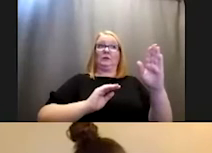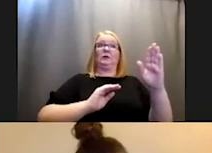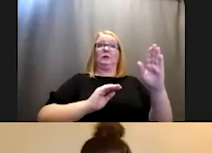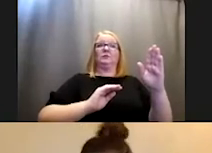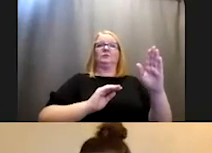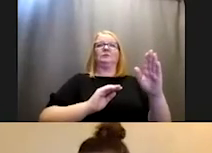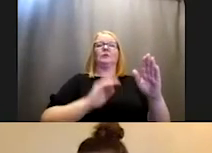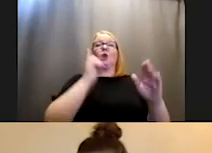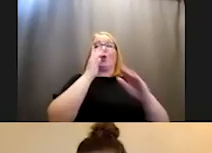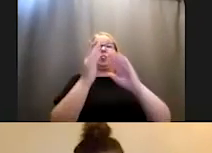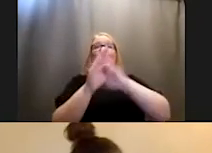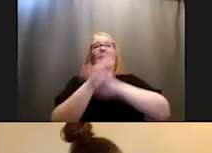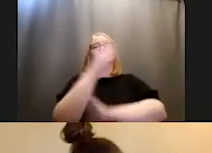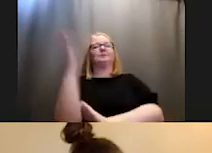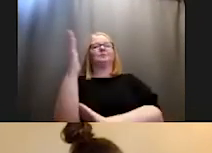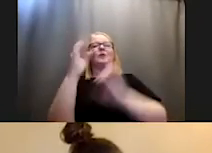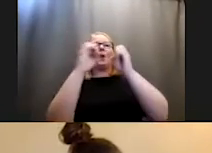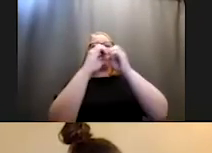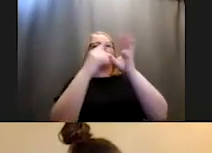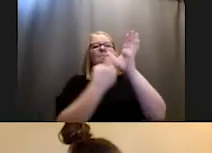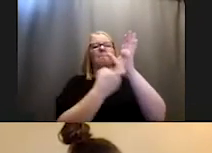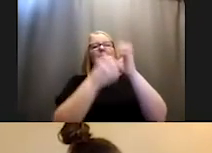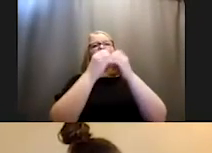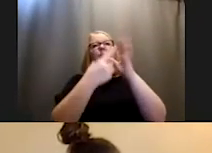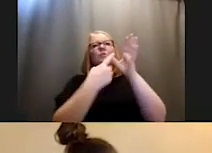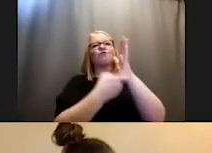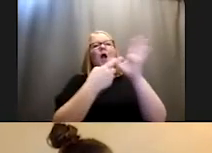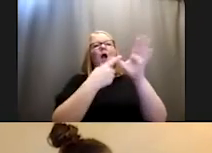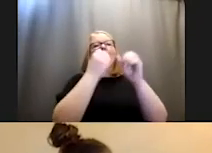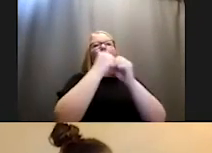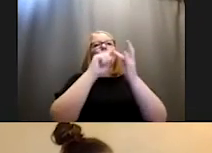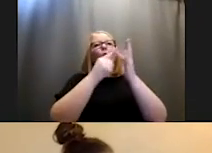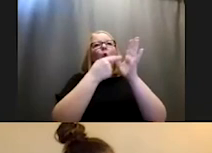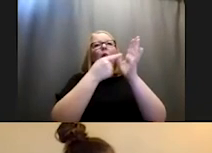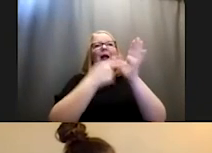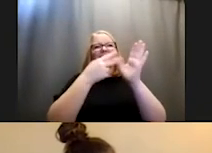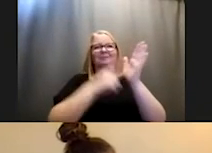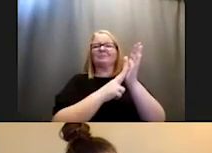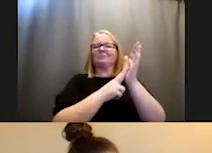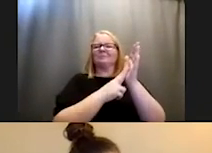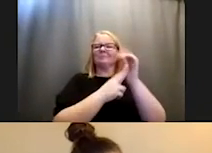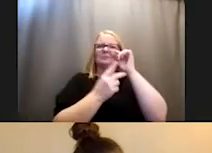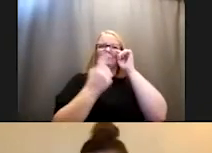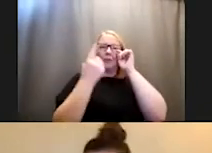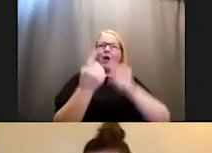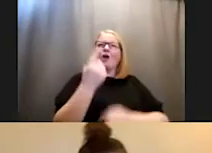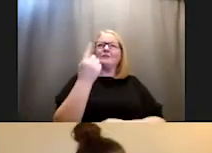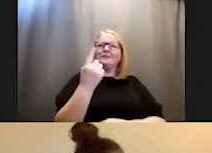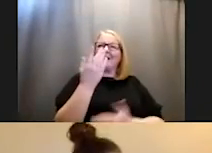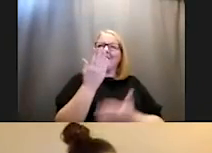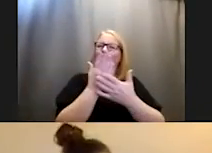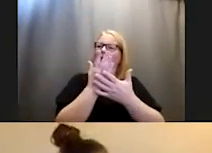right is Barbara Golan. And she was one of the most successful British